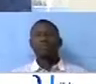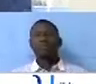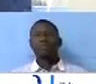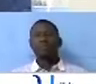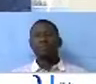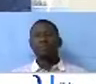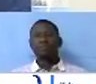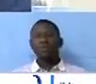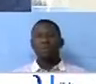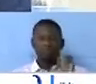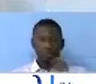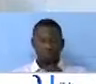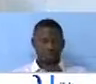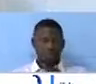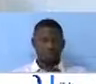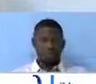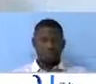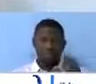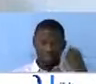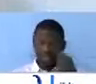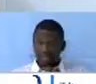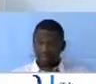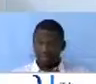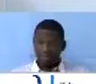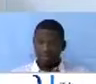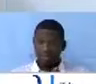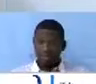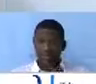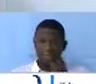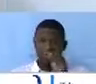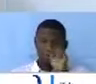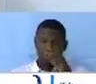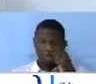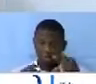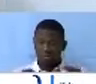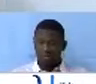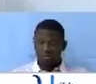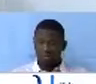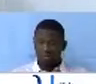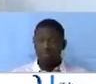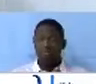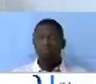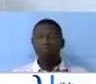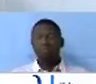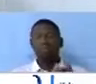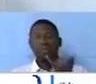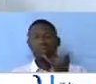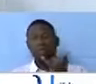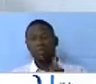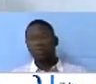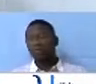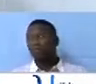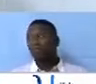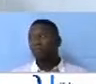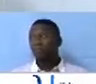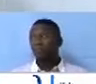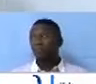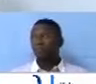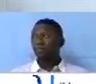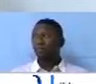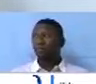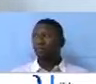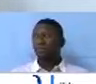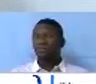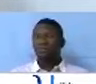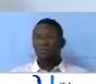That would have been suicidal. Is that your testimony? Of course, yes. Yes. I stand by it. All right. Okay.